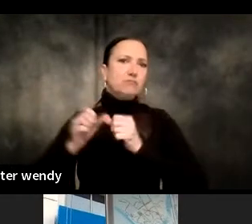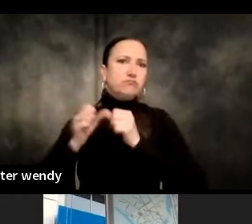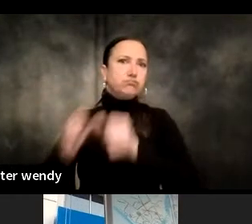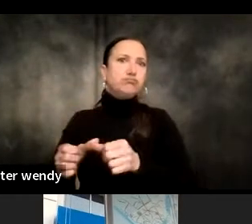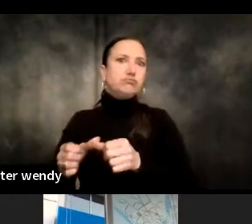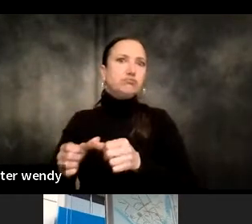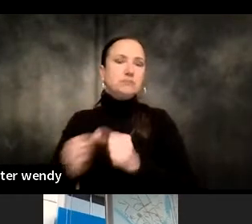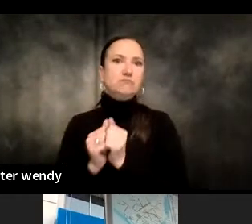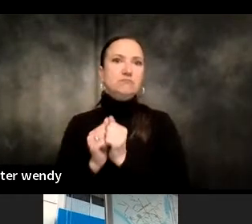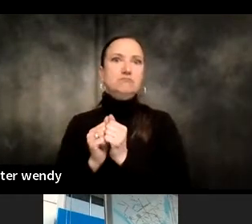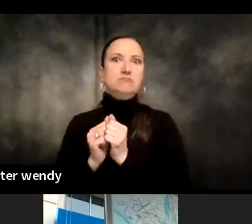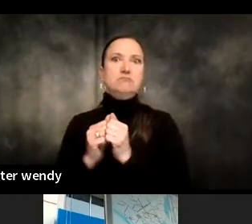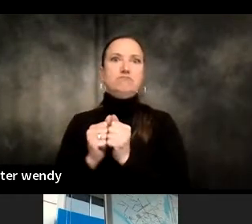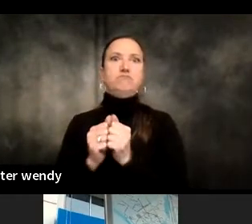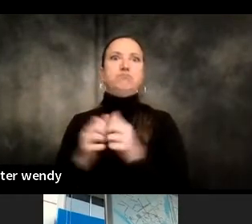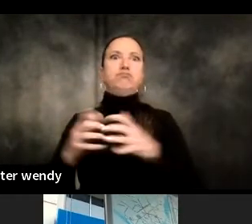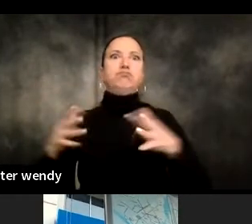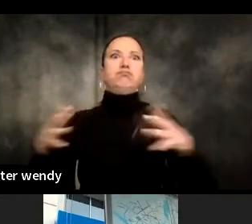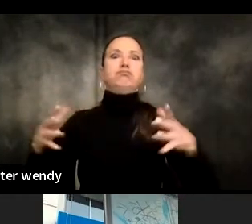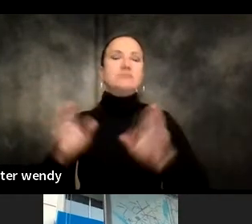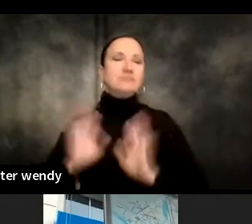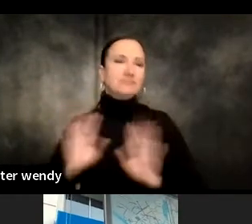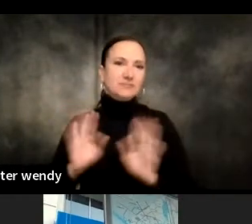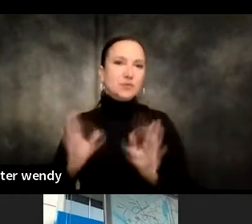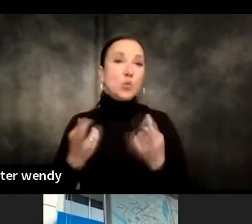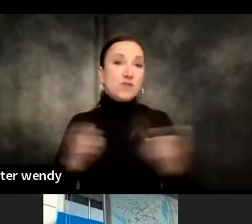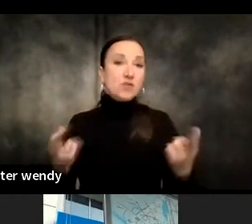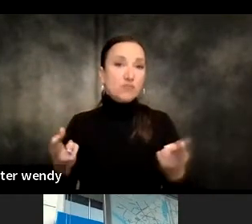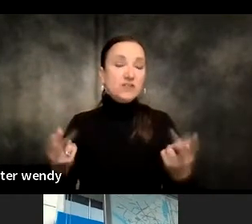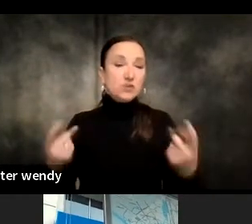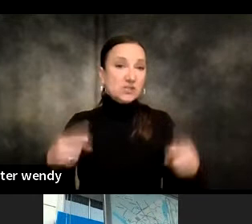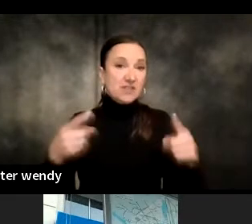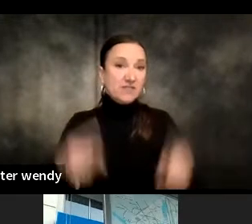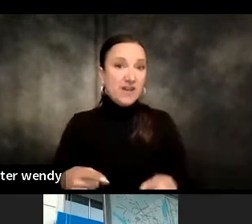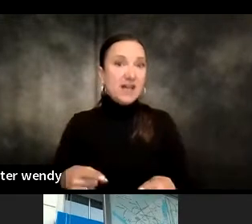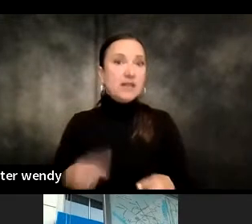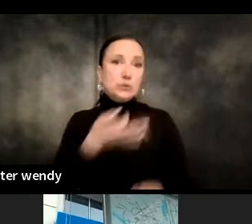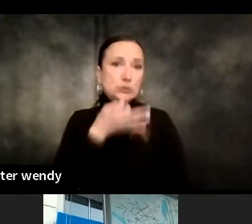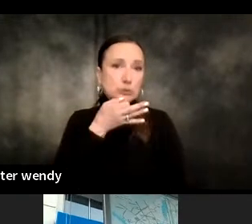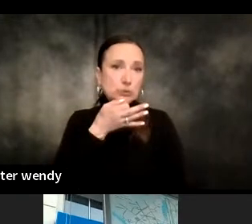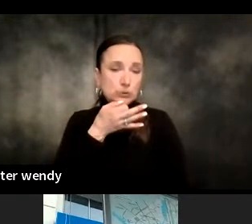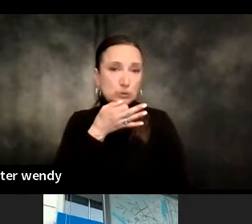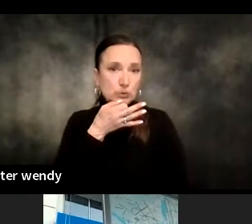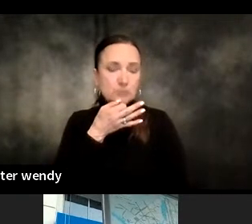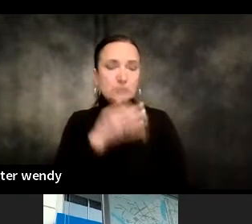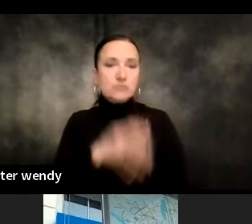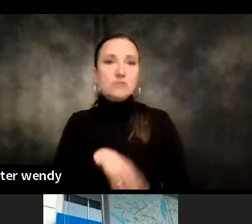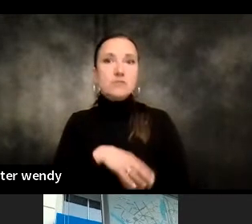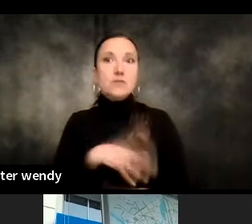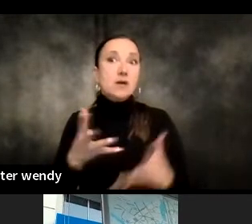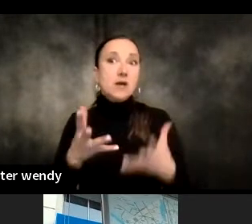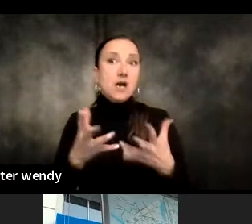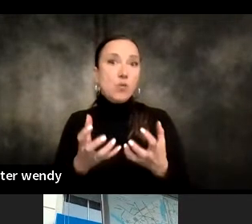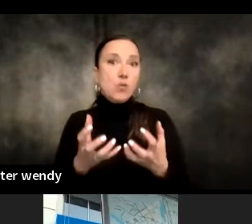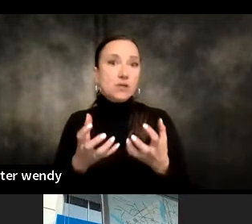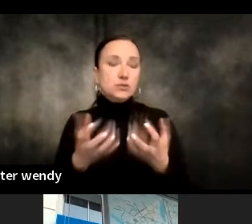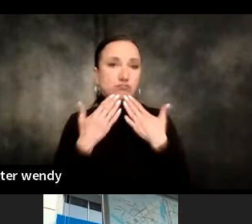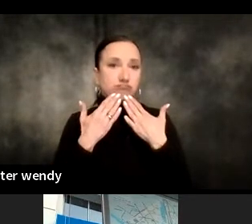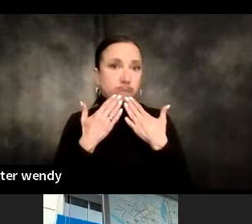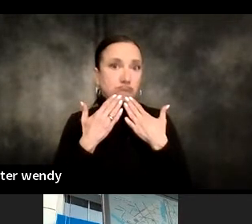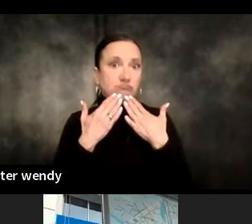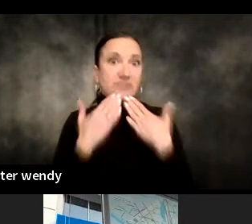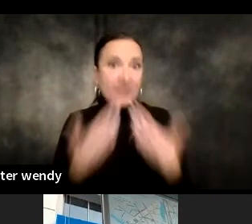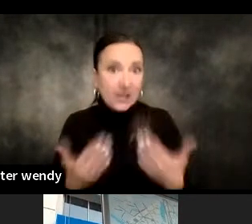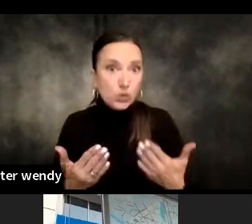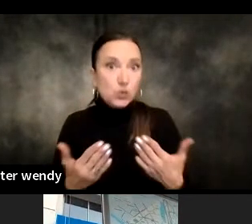just grow and then we don't do much. So we have a resource fair that we're interested in putting in coming soon. And so I wanted to definitely thank those